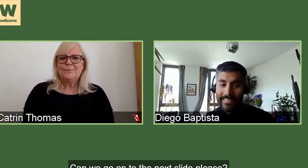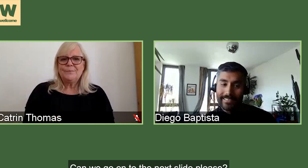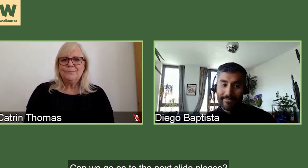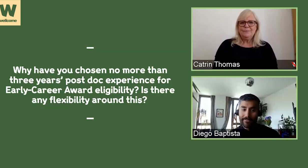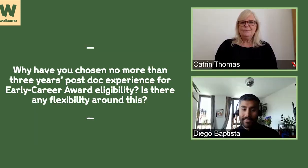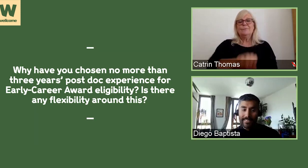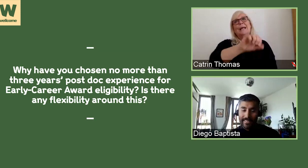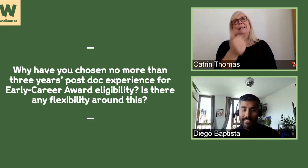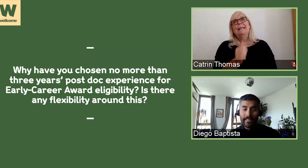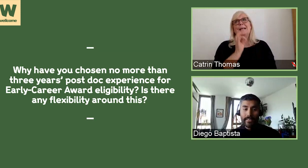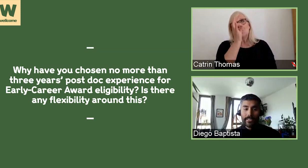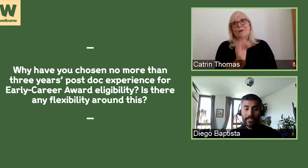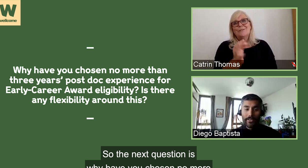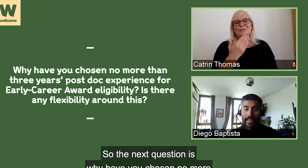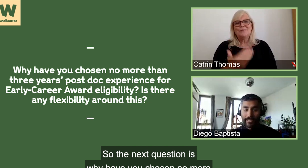slide, please?